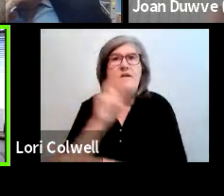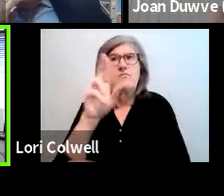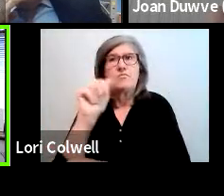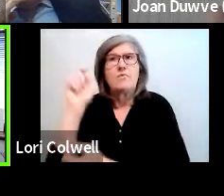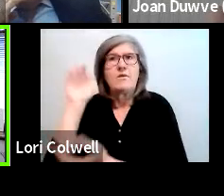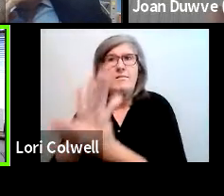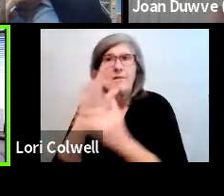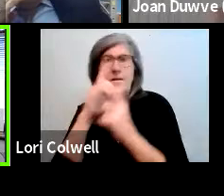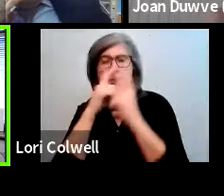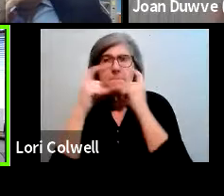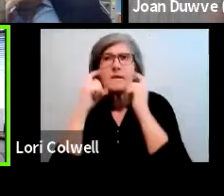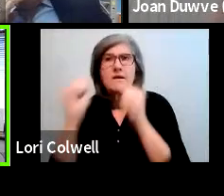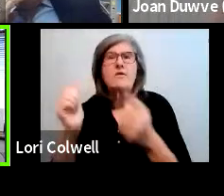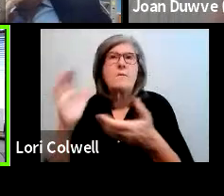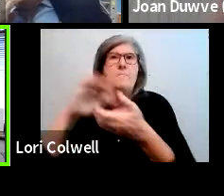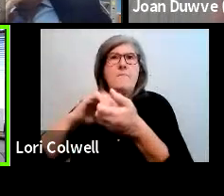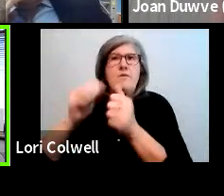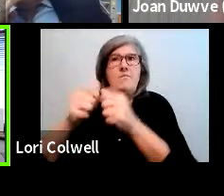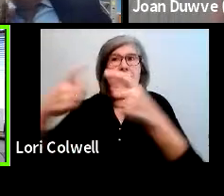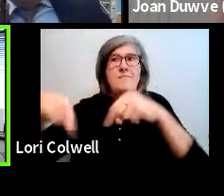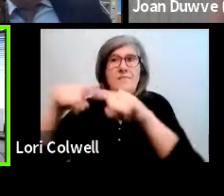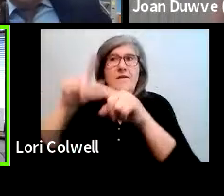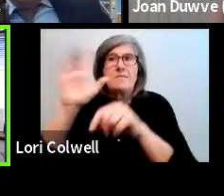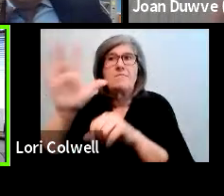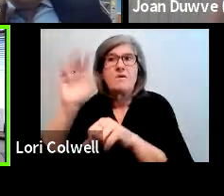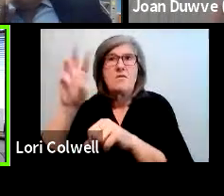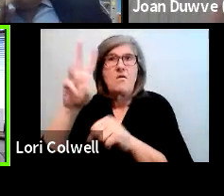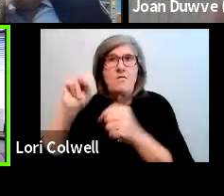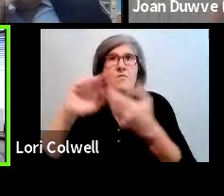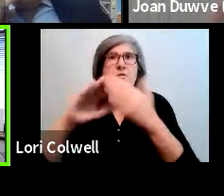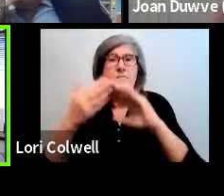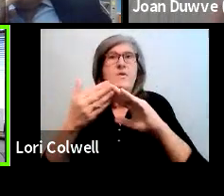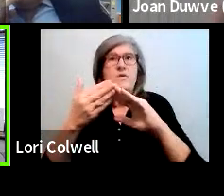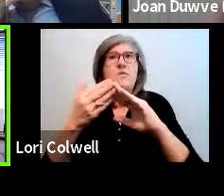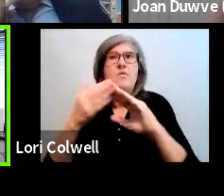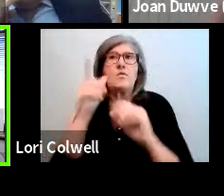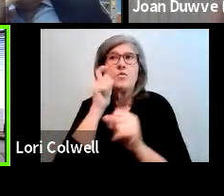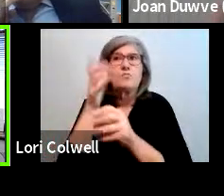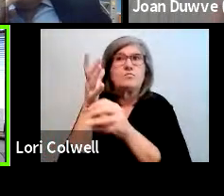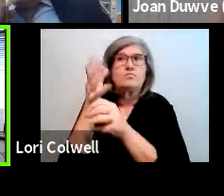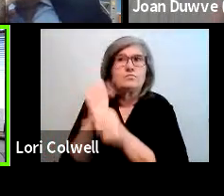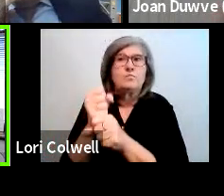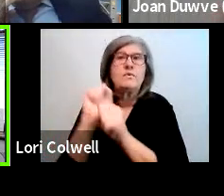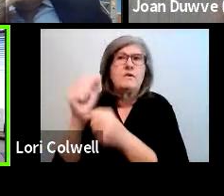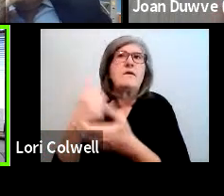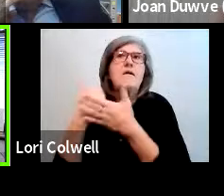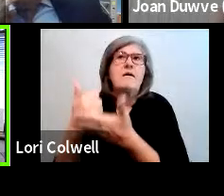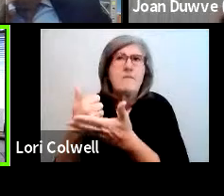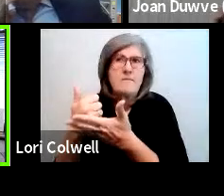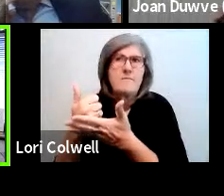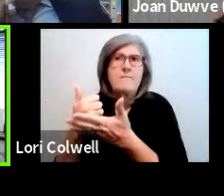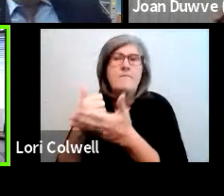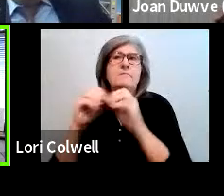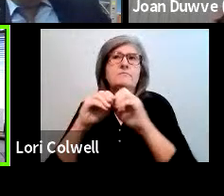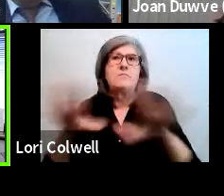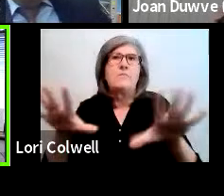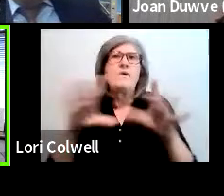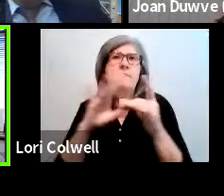partner with so that somebody from their own community that they trust could help spread this